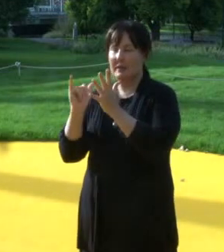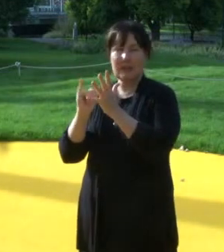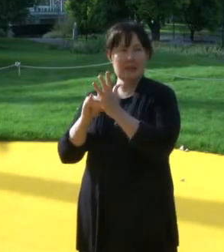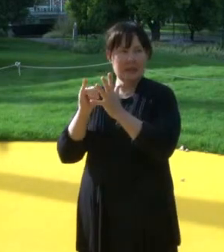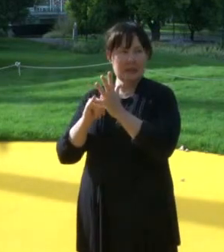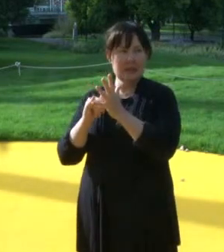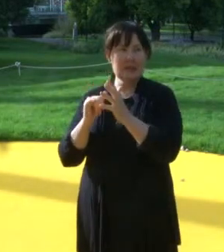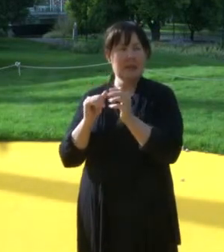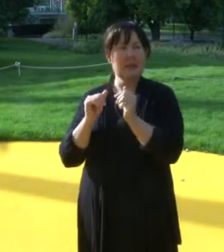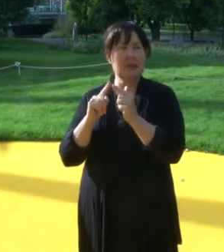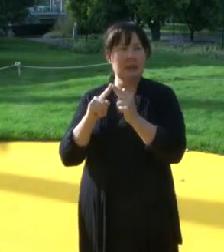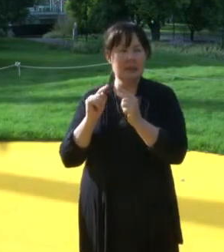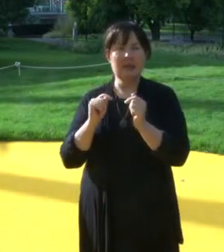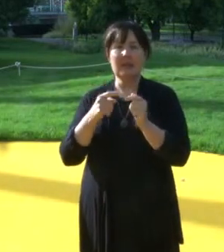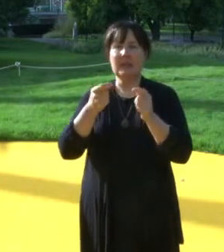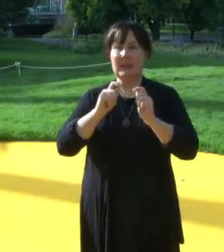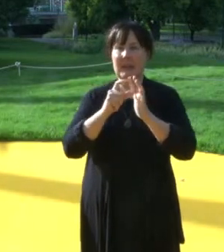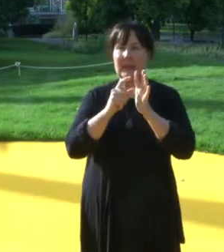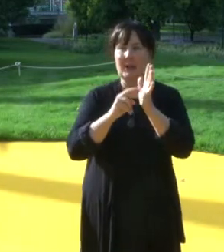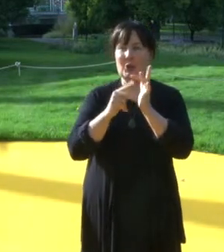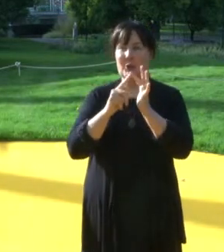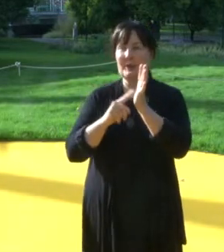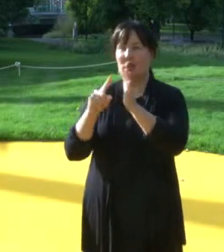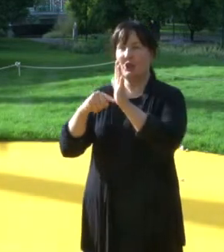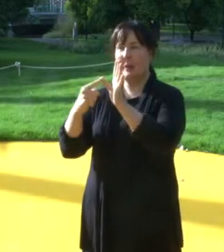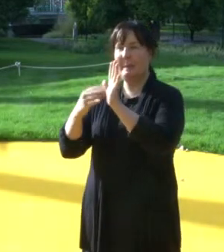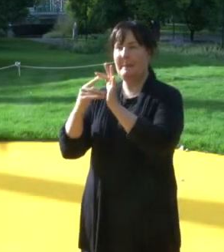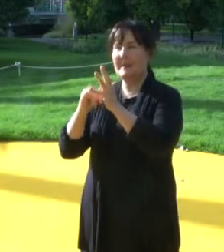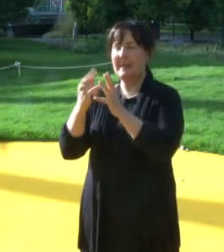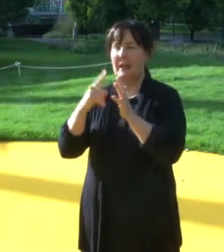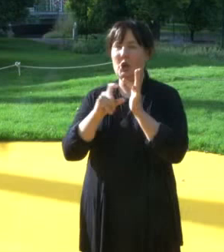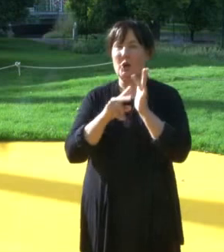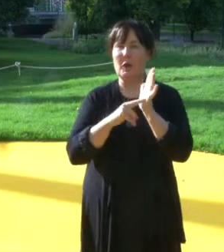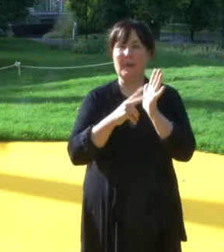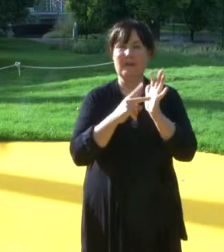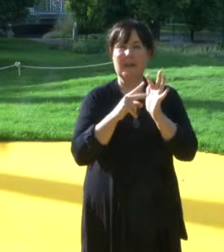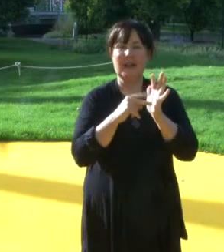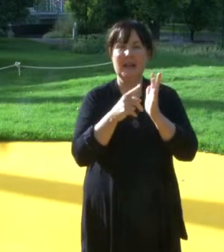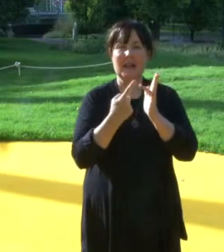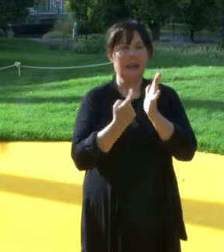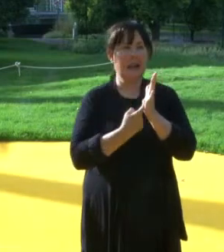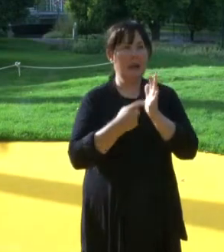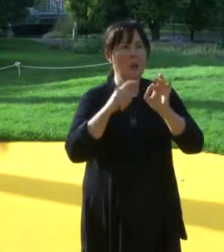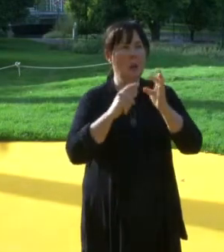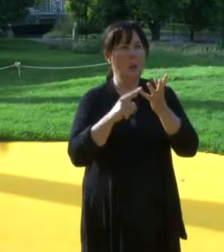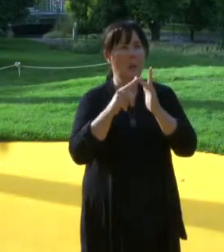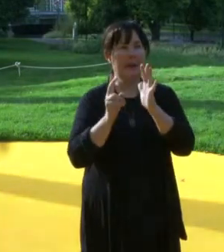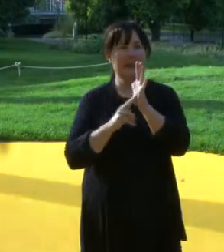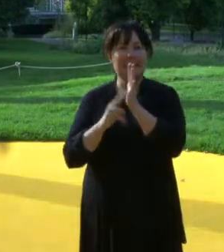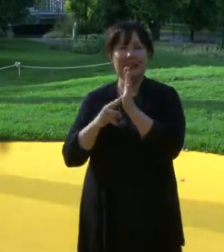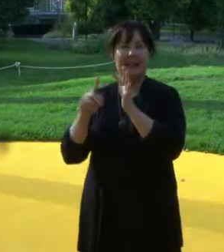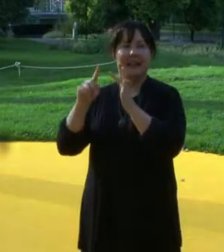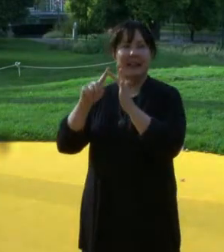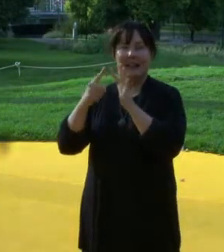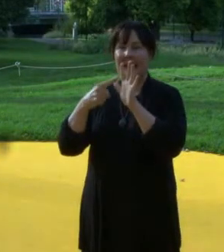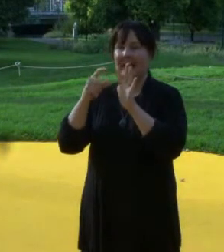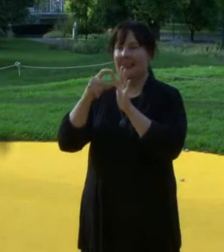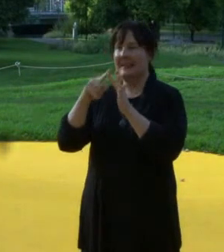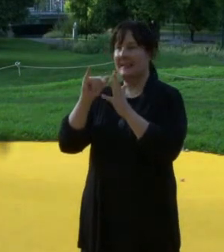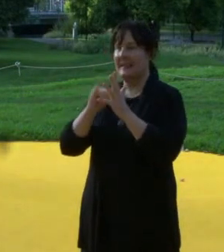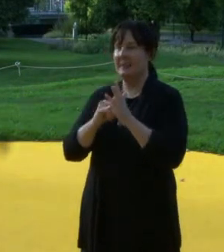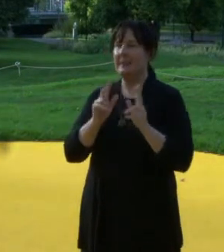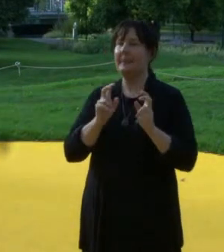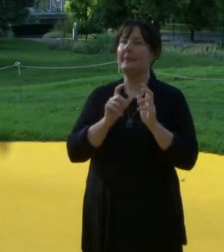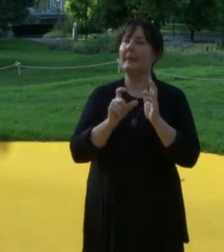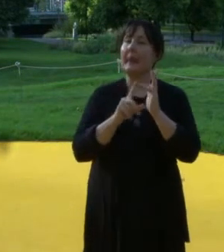represent, Daniel James, and convener Quinn Eads. And the shortlisted titles are Coming of Age in the War